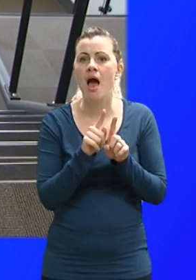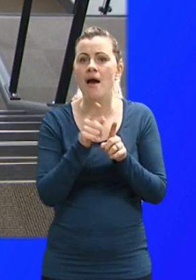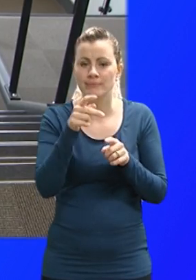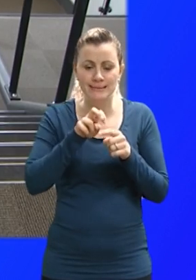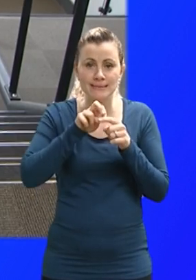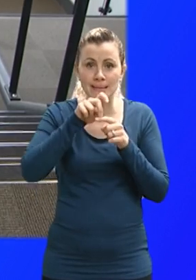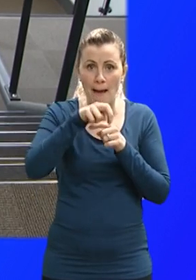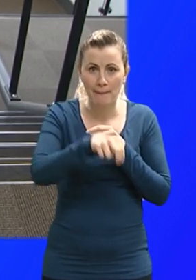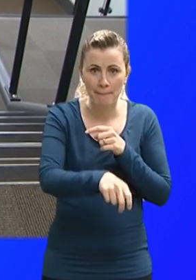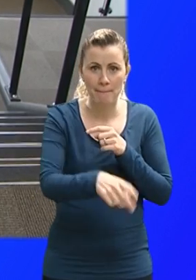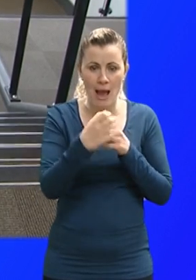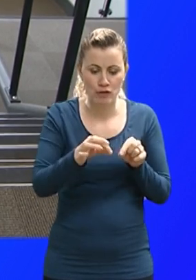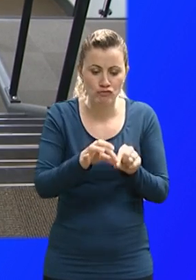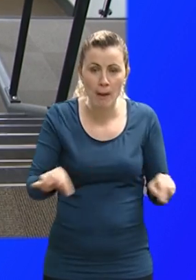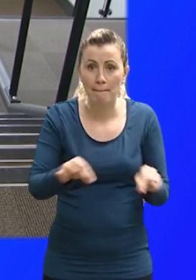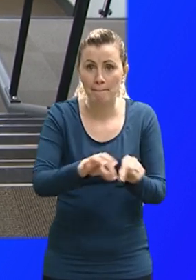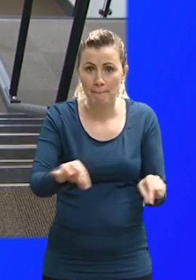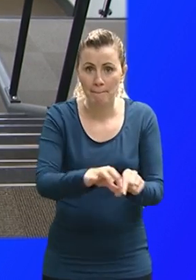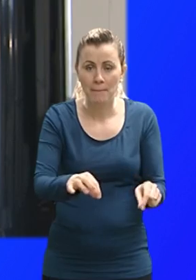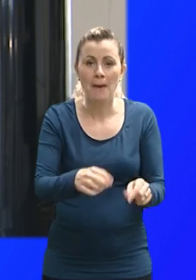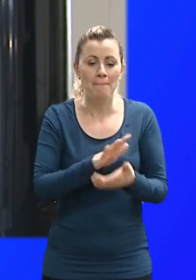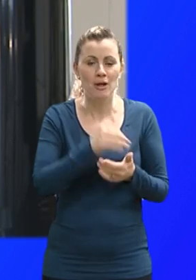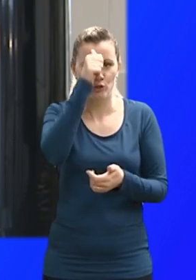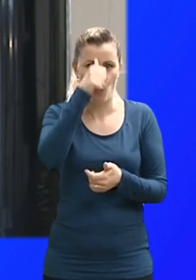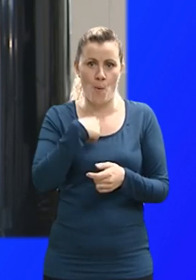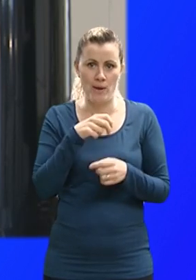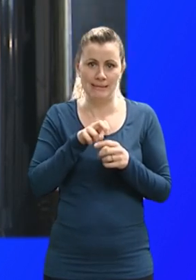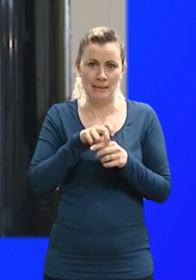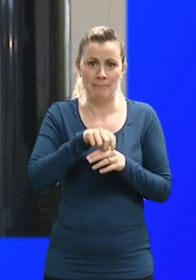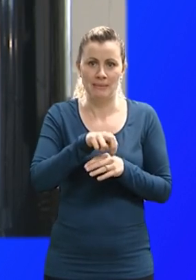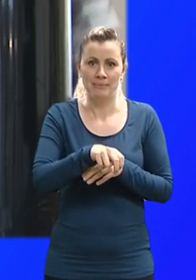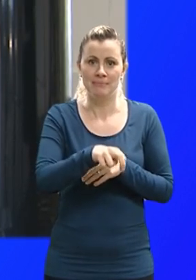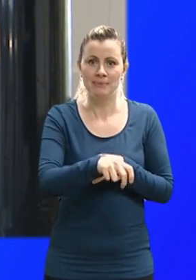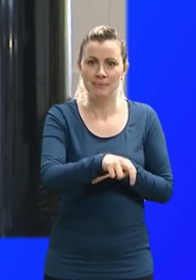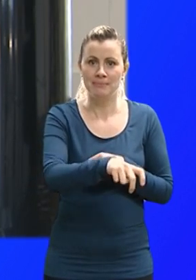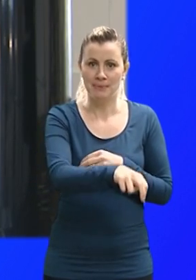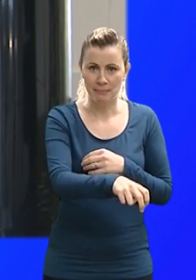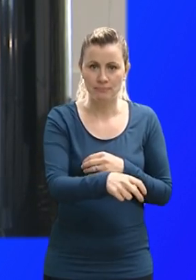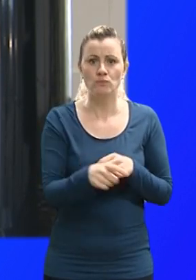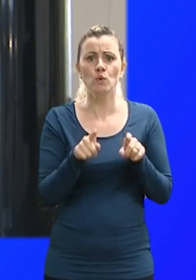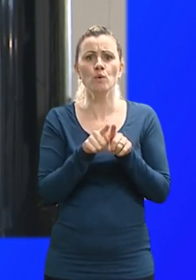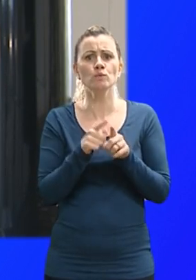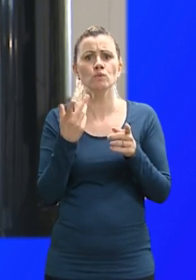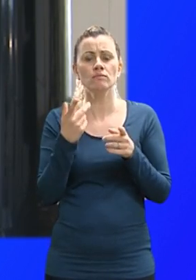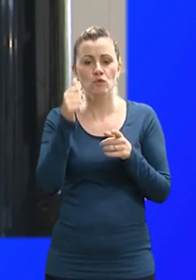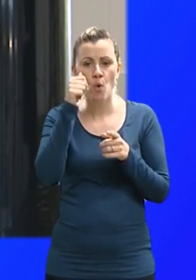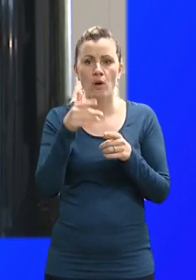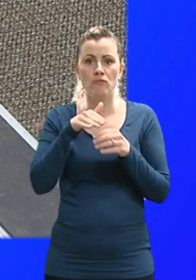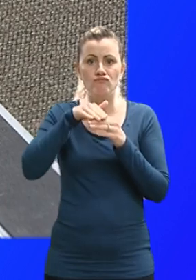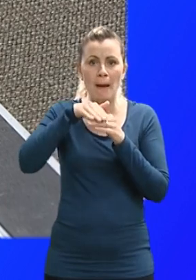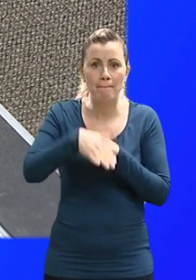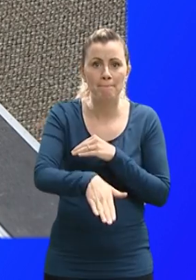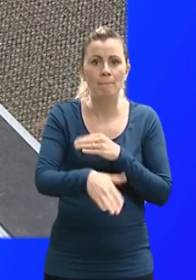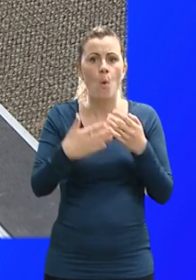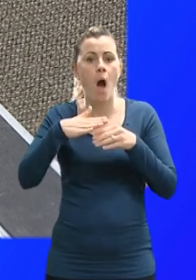are warnings, for example, in a lot of places, if you're going down some steps, there's like a